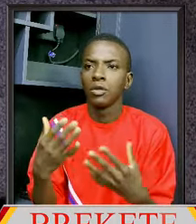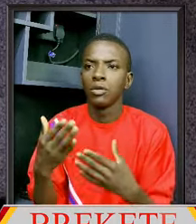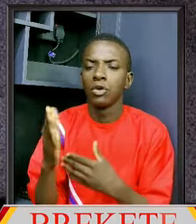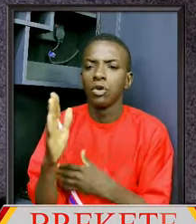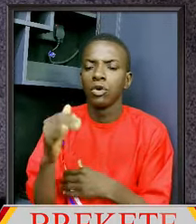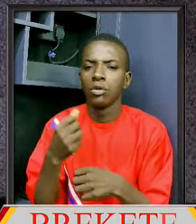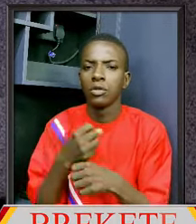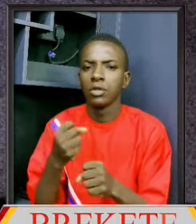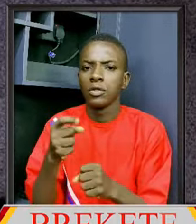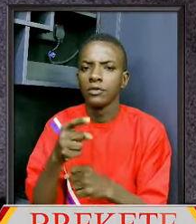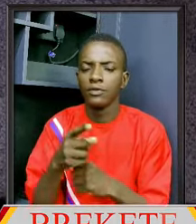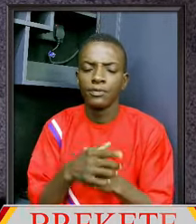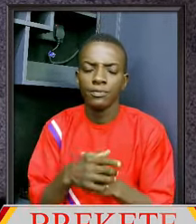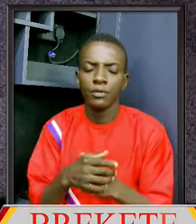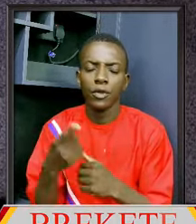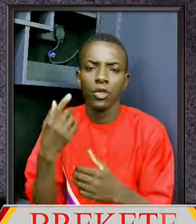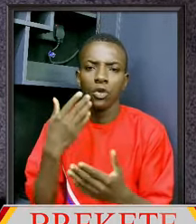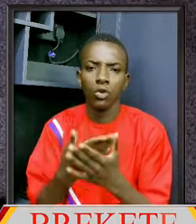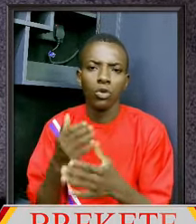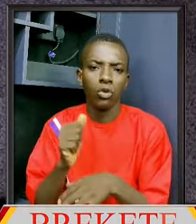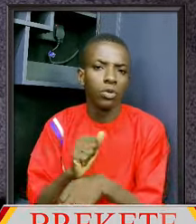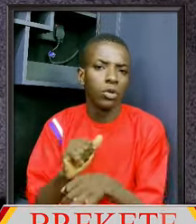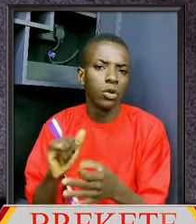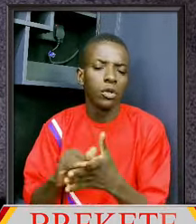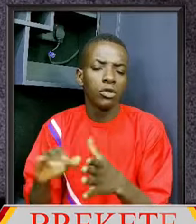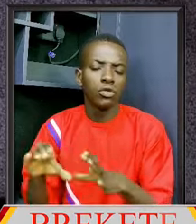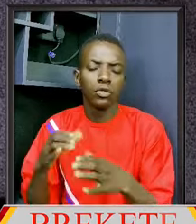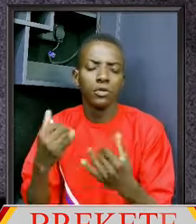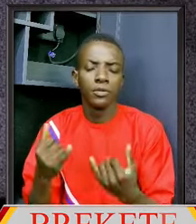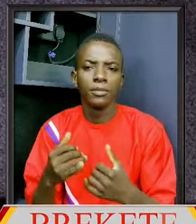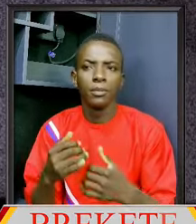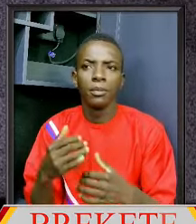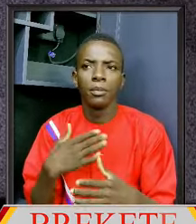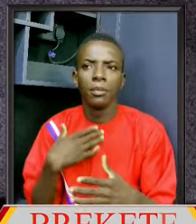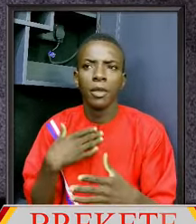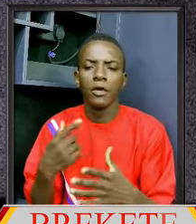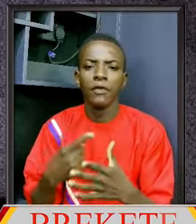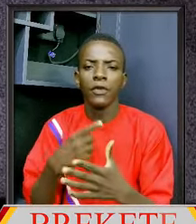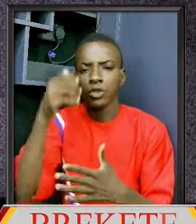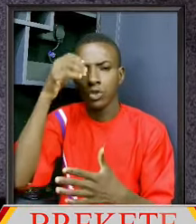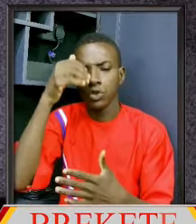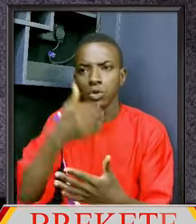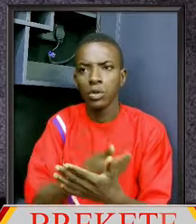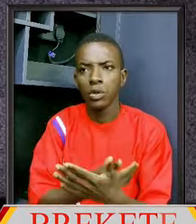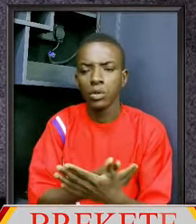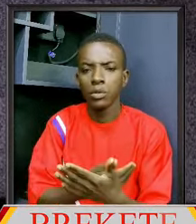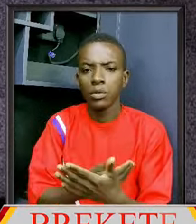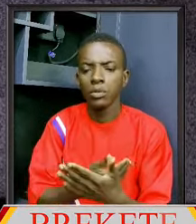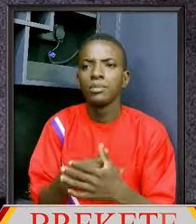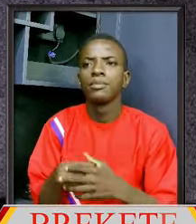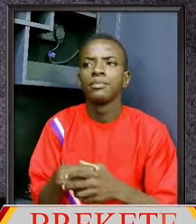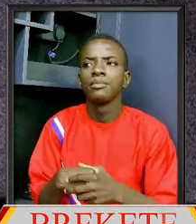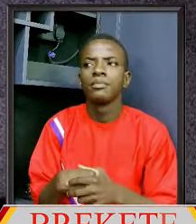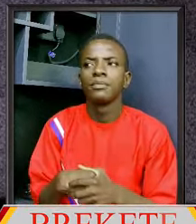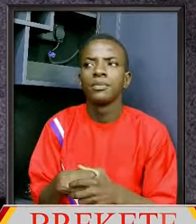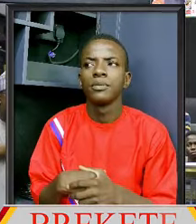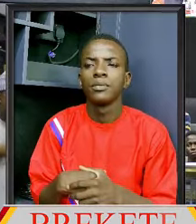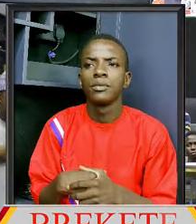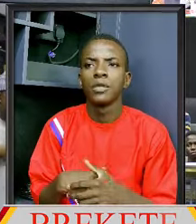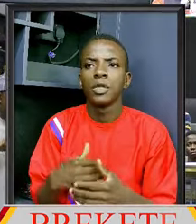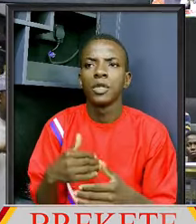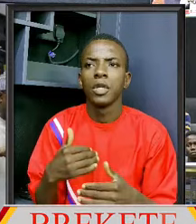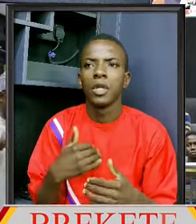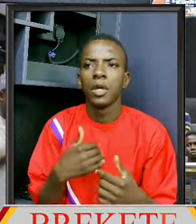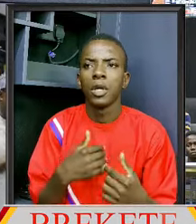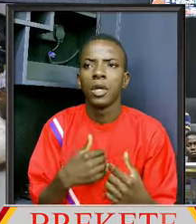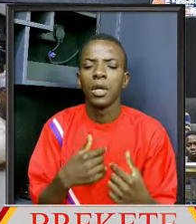God will protect you. Amen. For this good work, when they do so. Amen. My first son, I will end with this one, had a heart